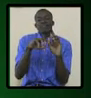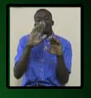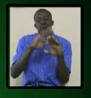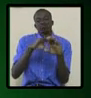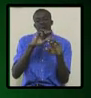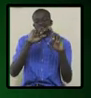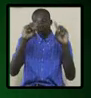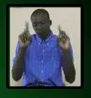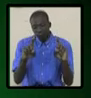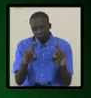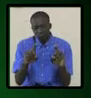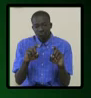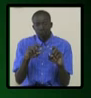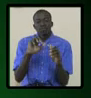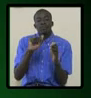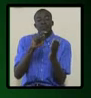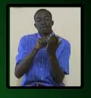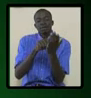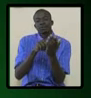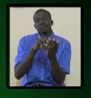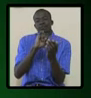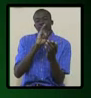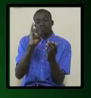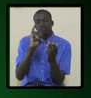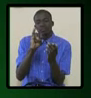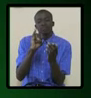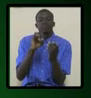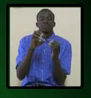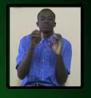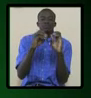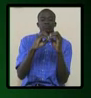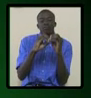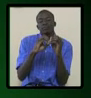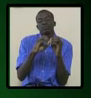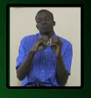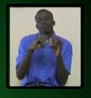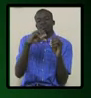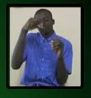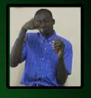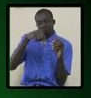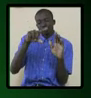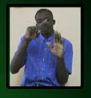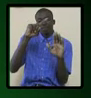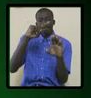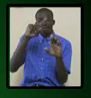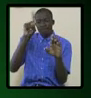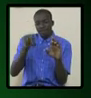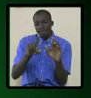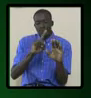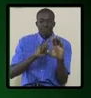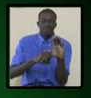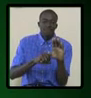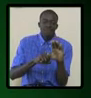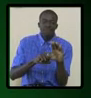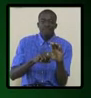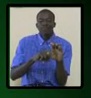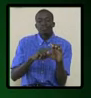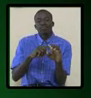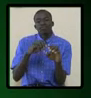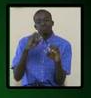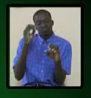electricity. Calculate current as a number of charges per time. I equals